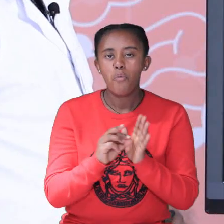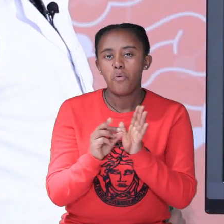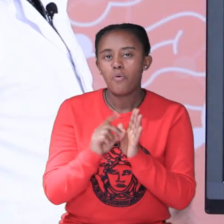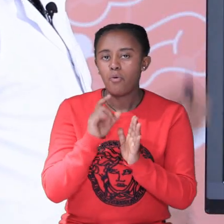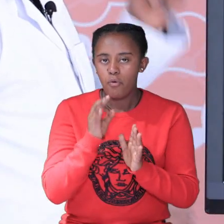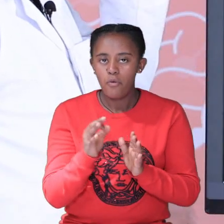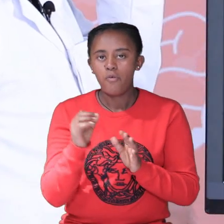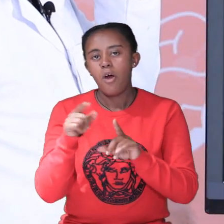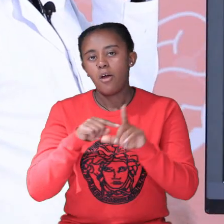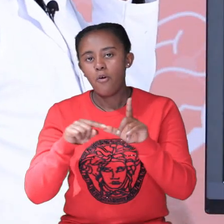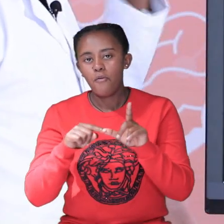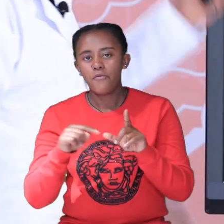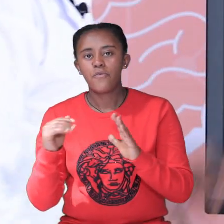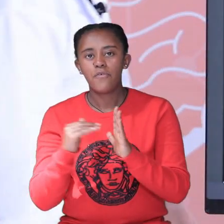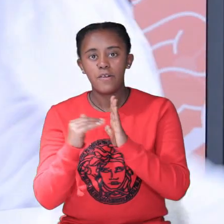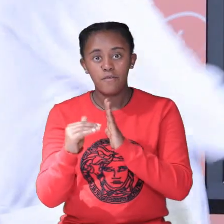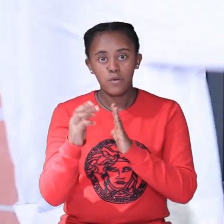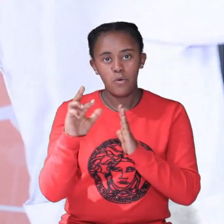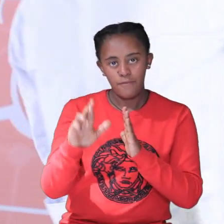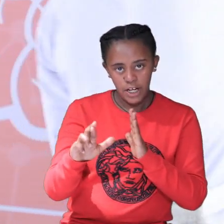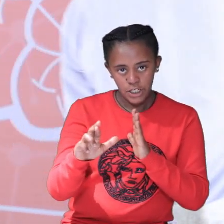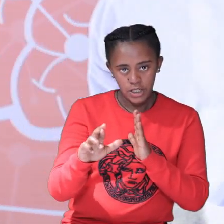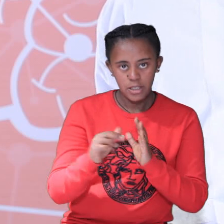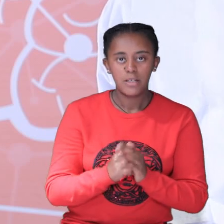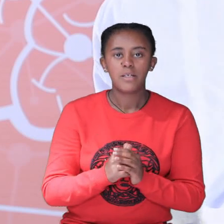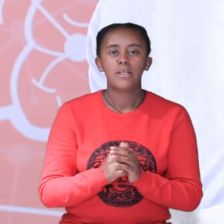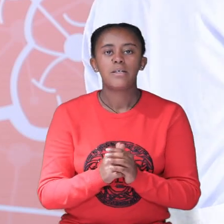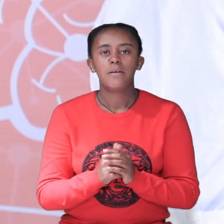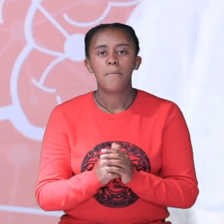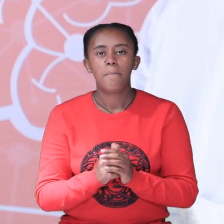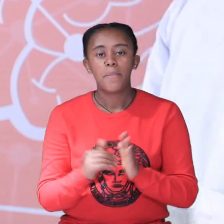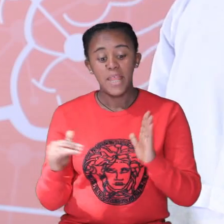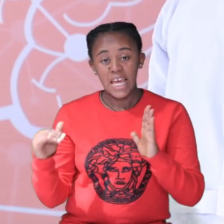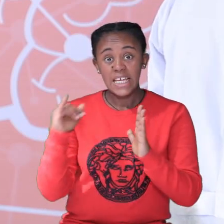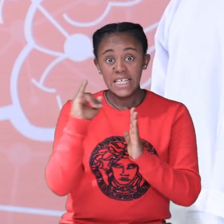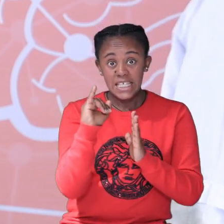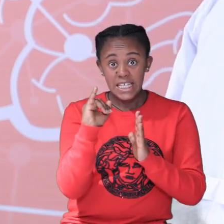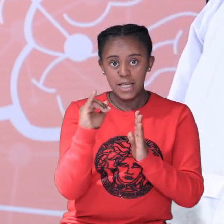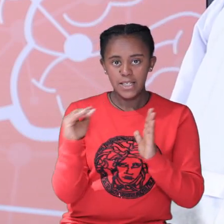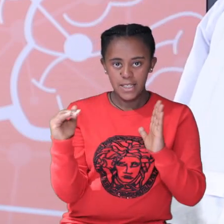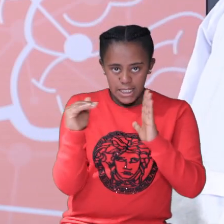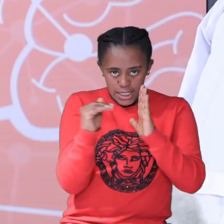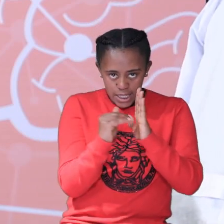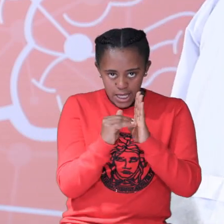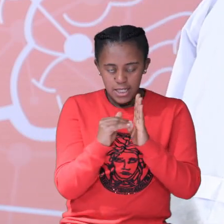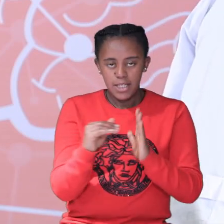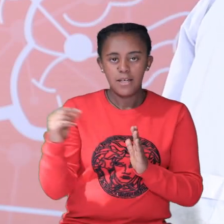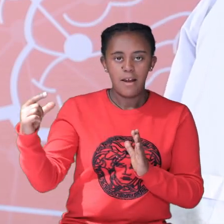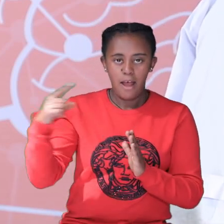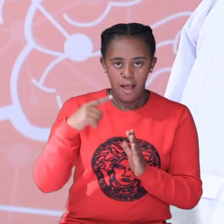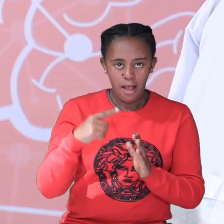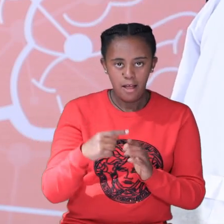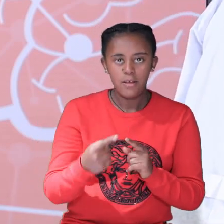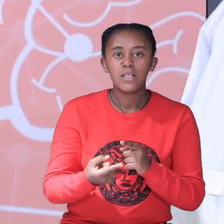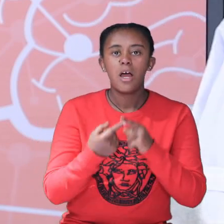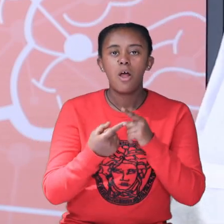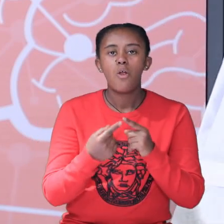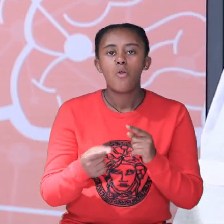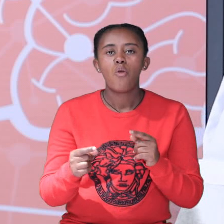of reflection is equal to angle of incidence. So this is one